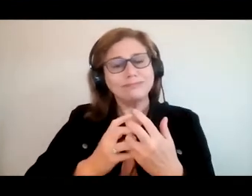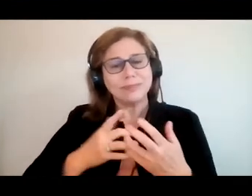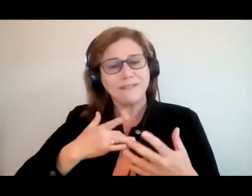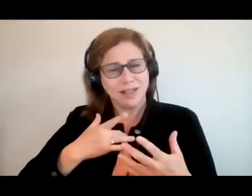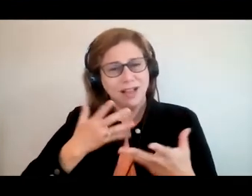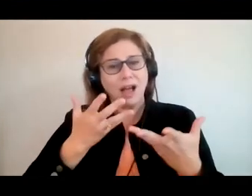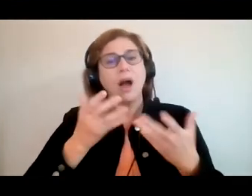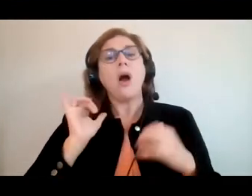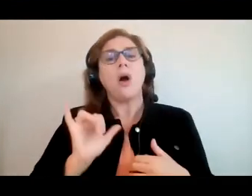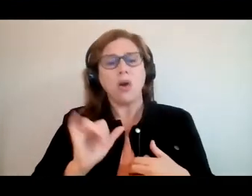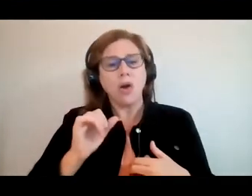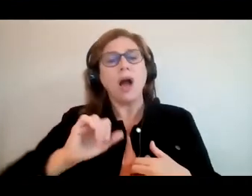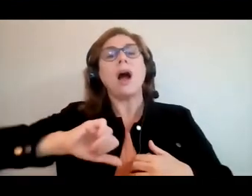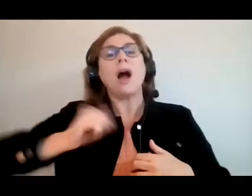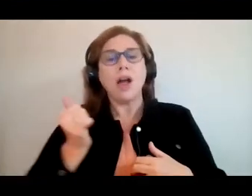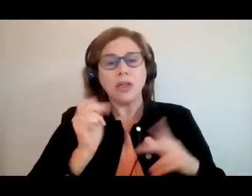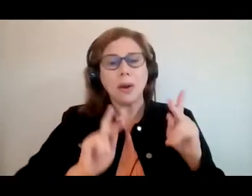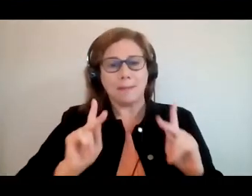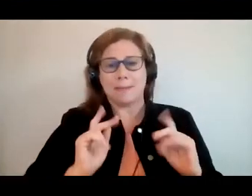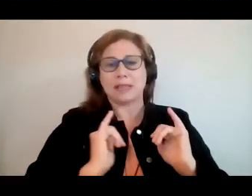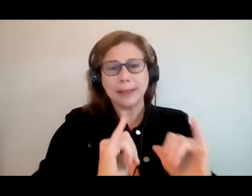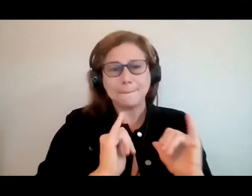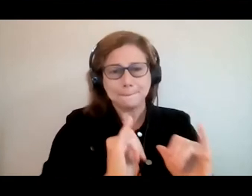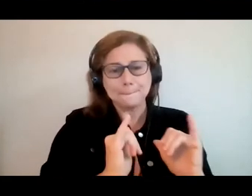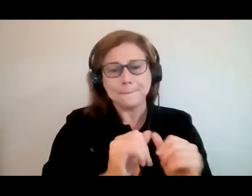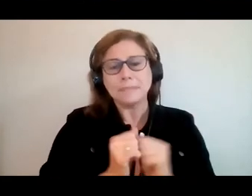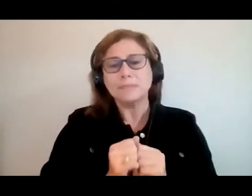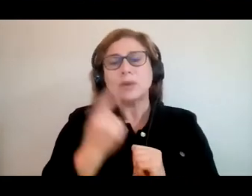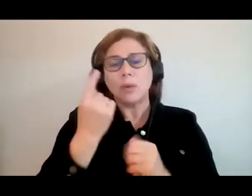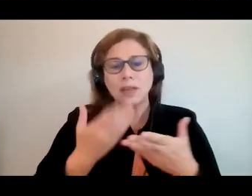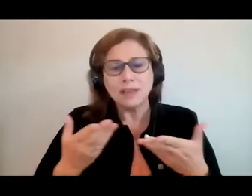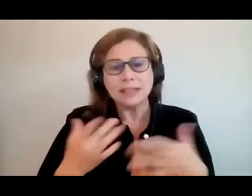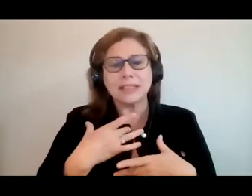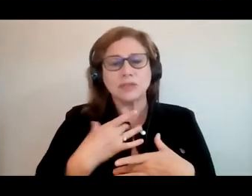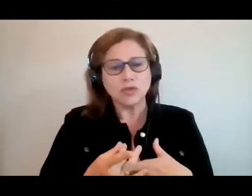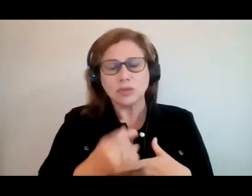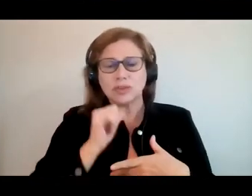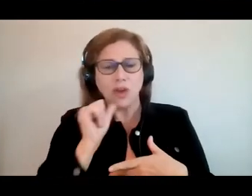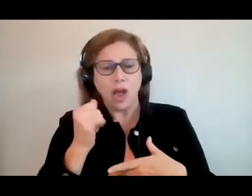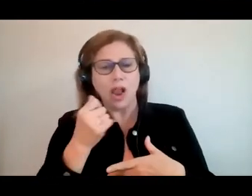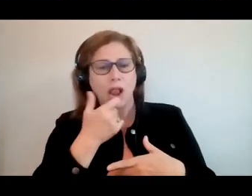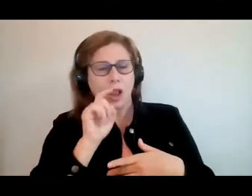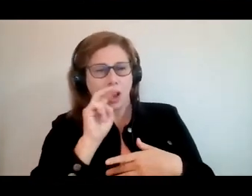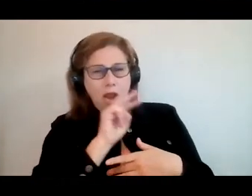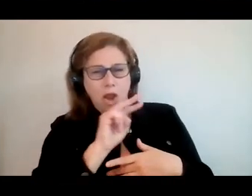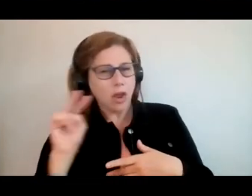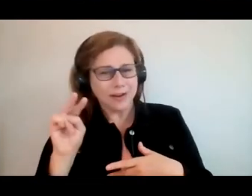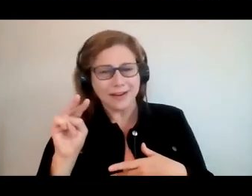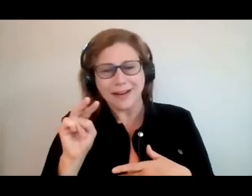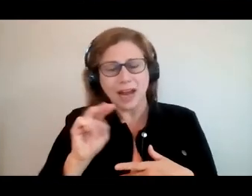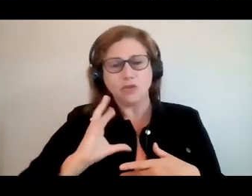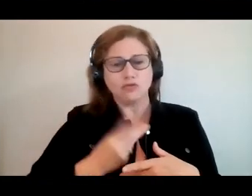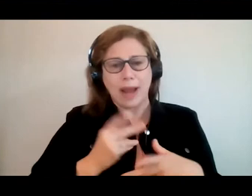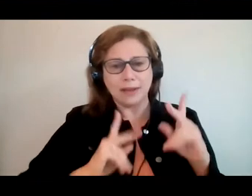that someone else was there. And one of the things that I think is really interesting about our film is that we're not actually looking at trans people on the talk show circuit. We're looking